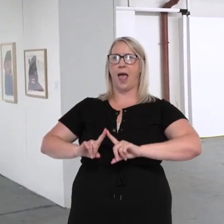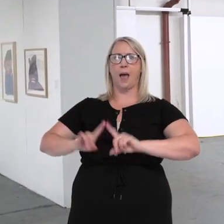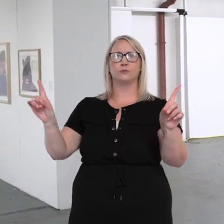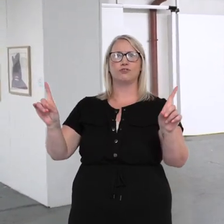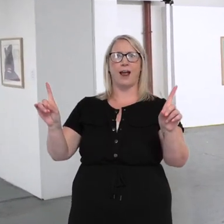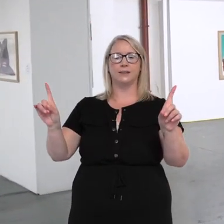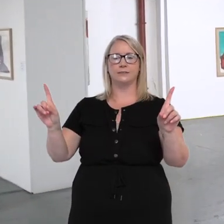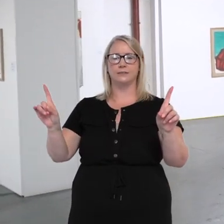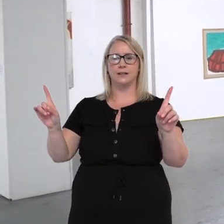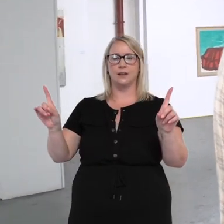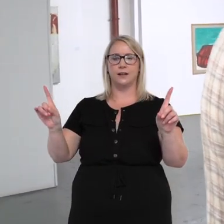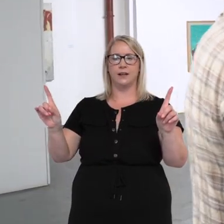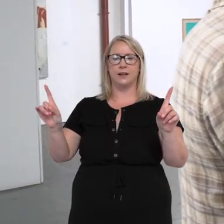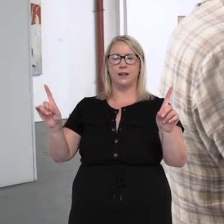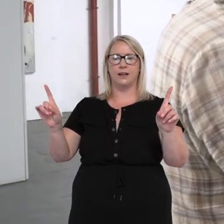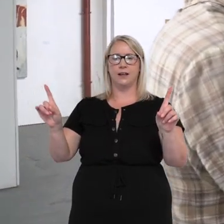that they become another